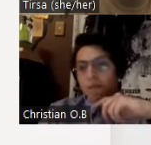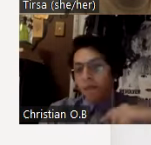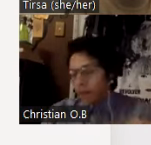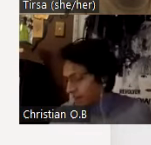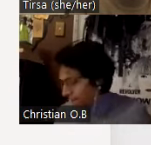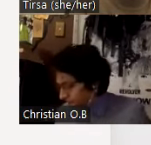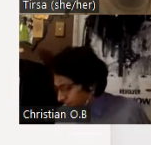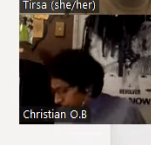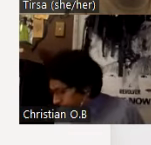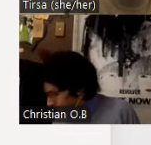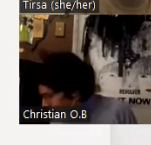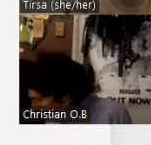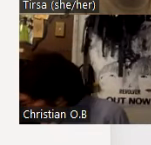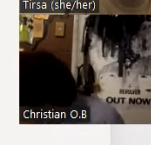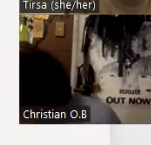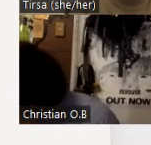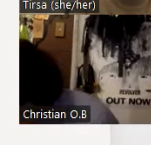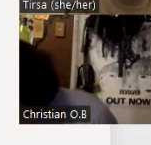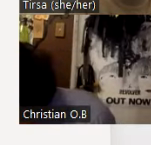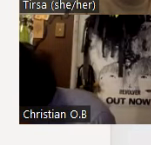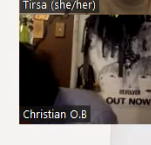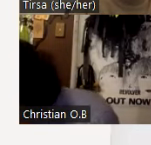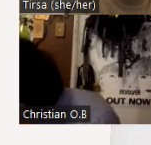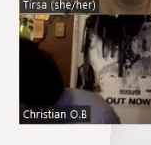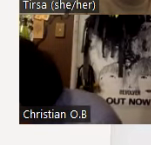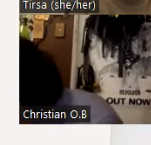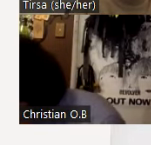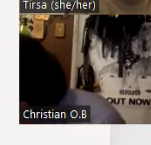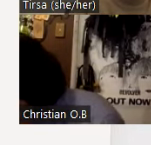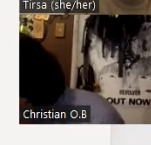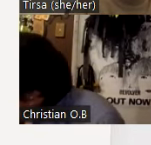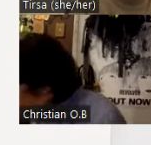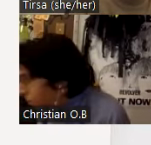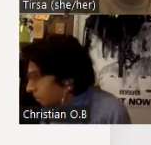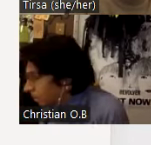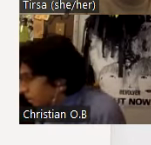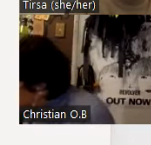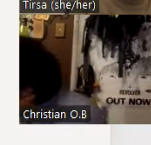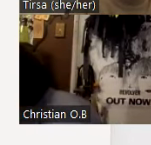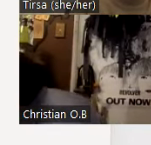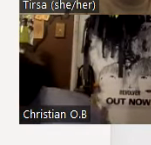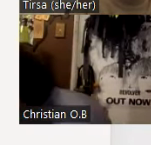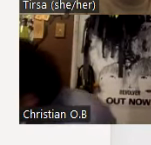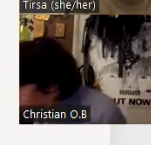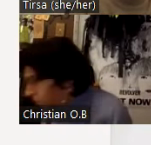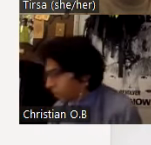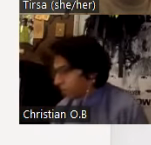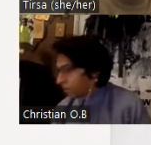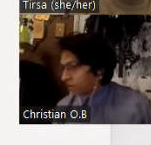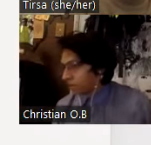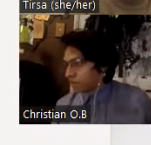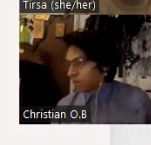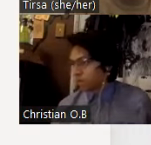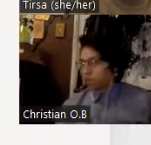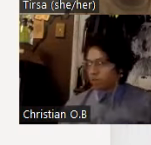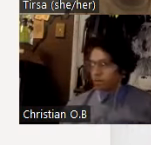fit into today's agenda. We'll recap those items here and use them in developing future agendas. We